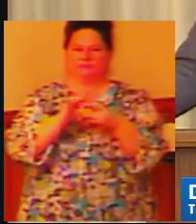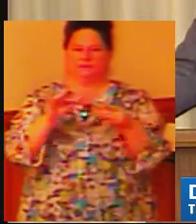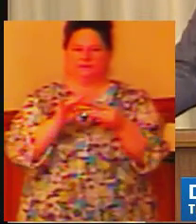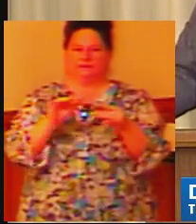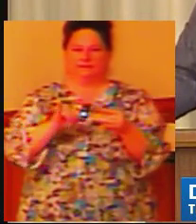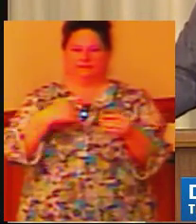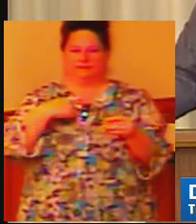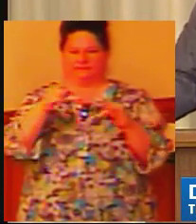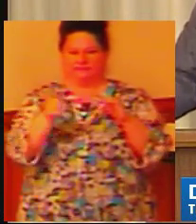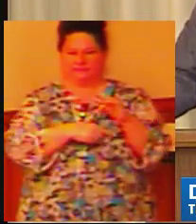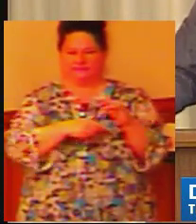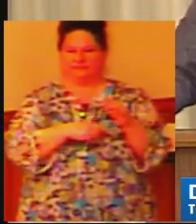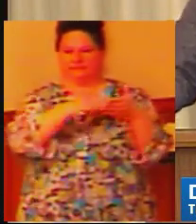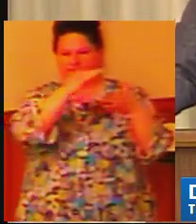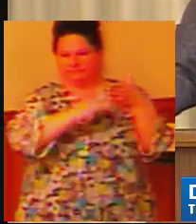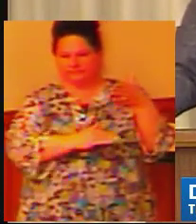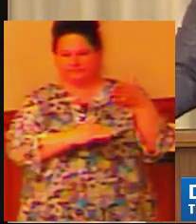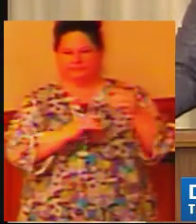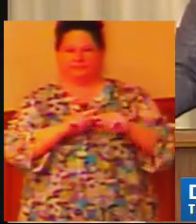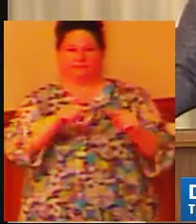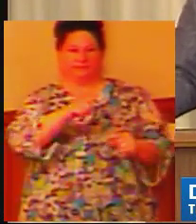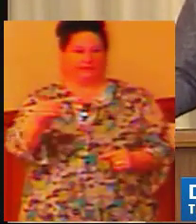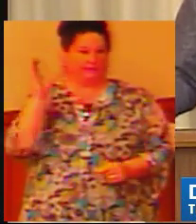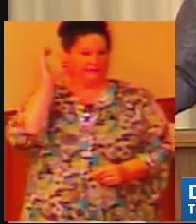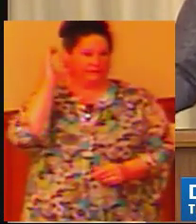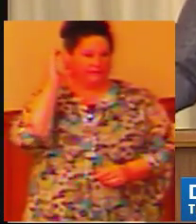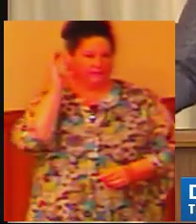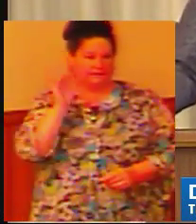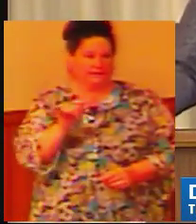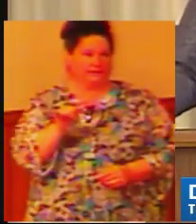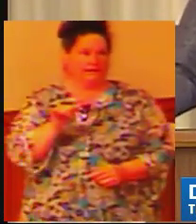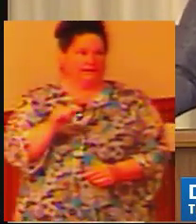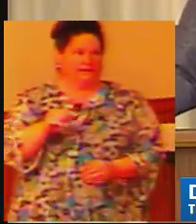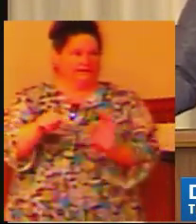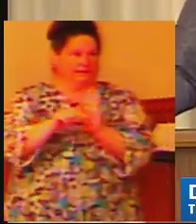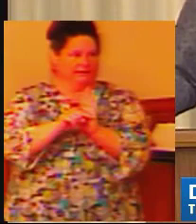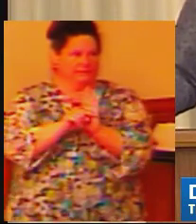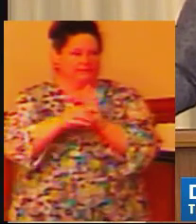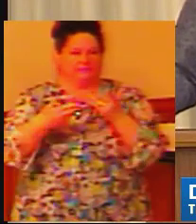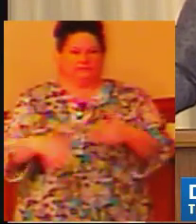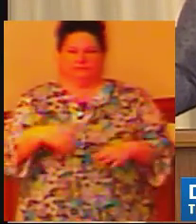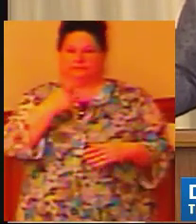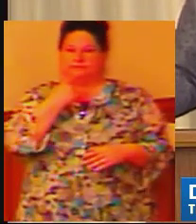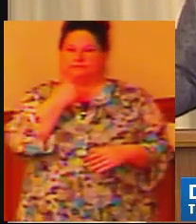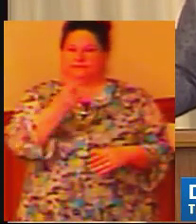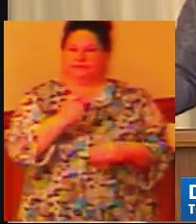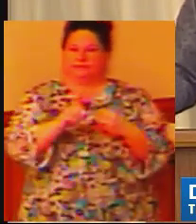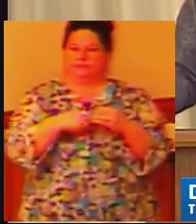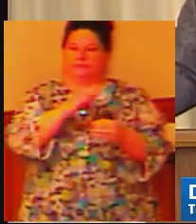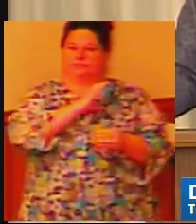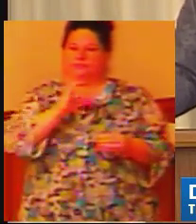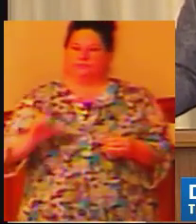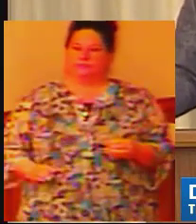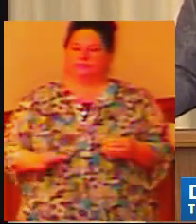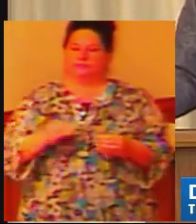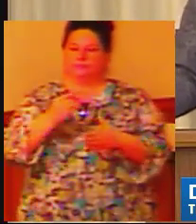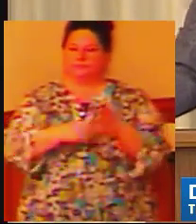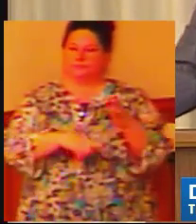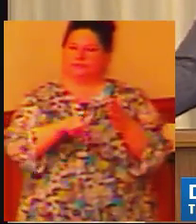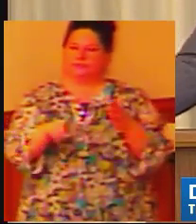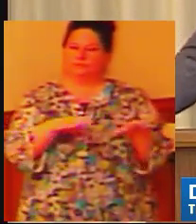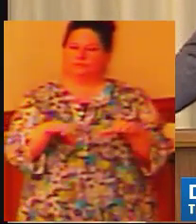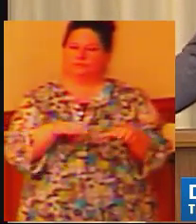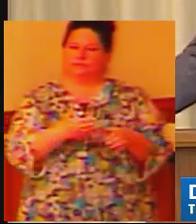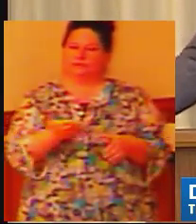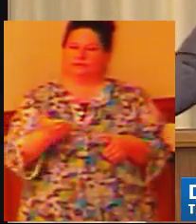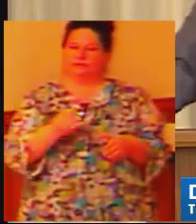that I'm skipping. But they hear these things, the gospel that was spoken to them about Christ and what they're doing there,